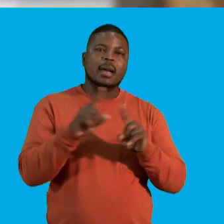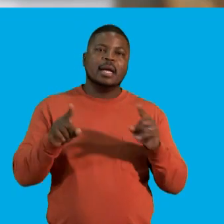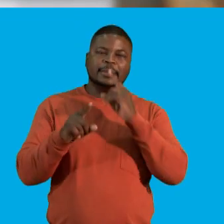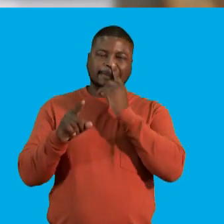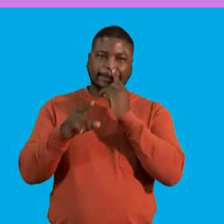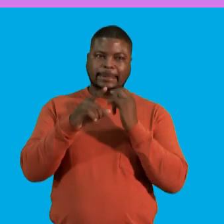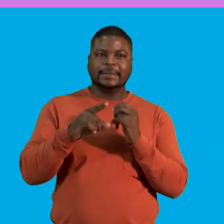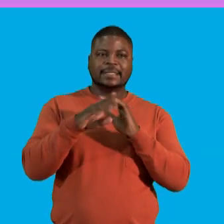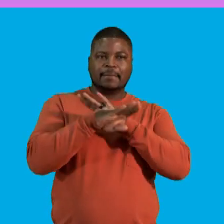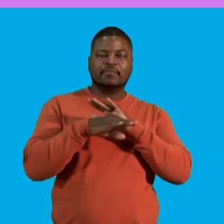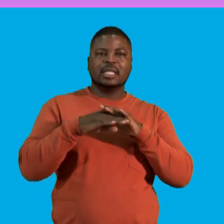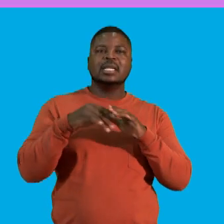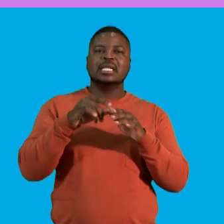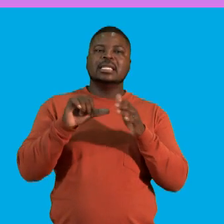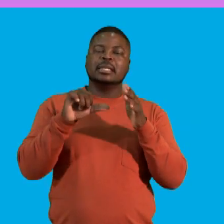it's a basic need.